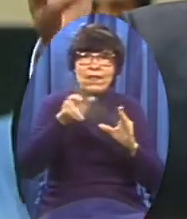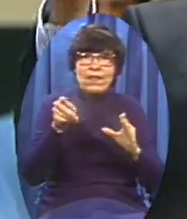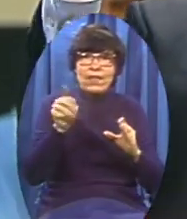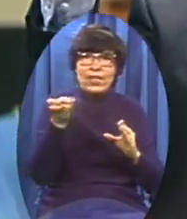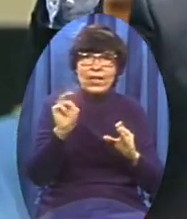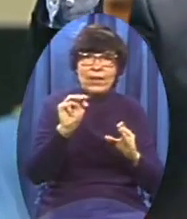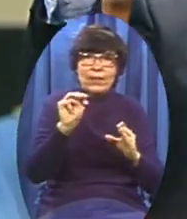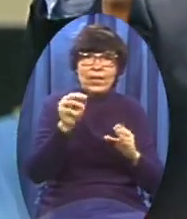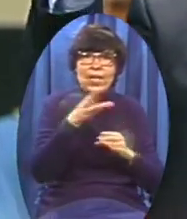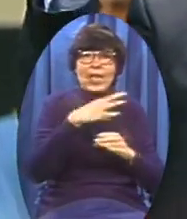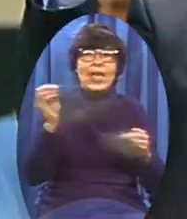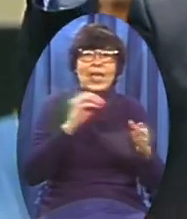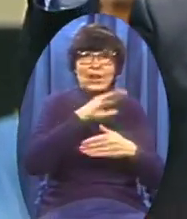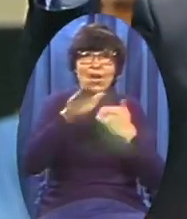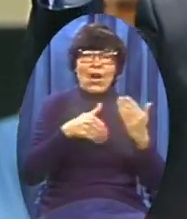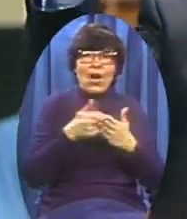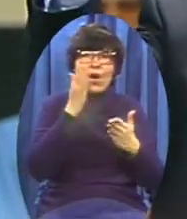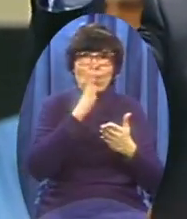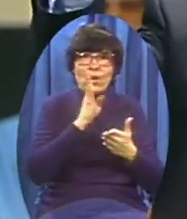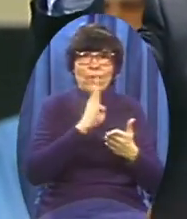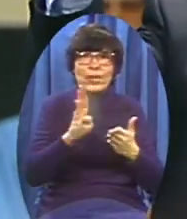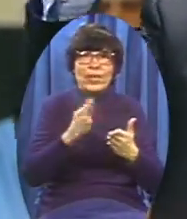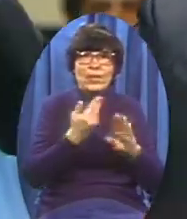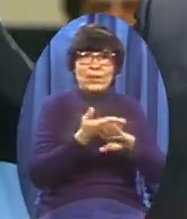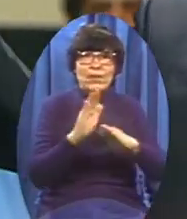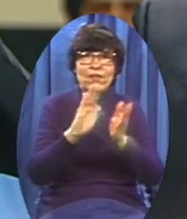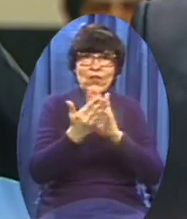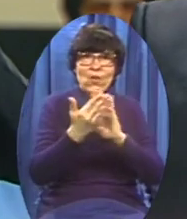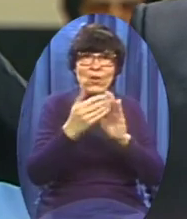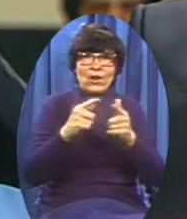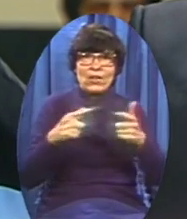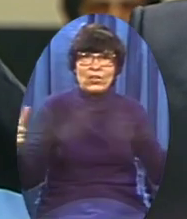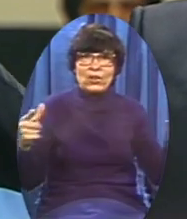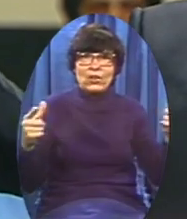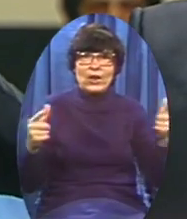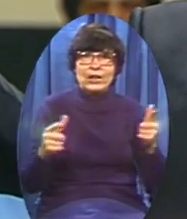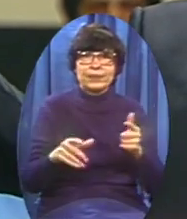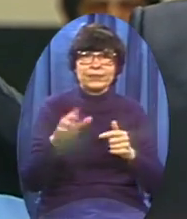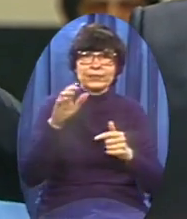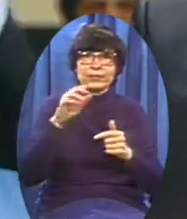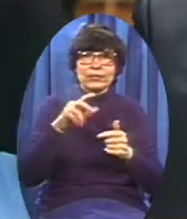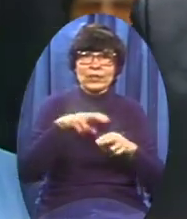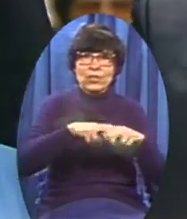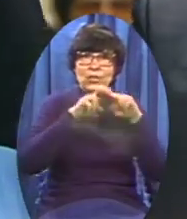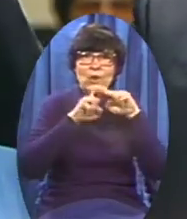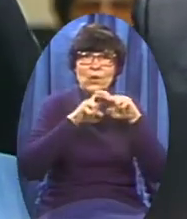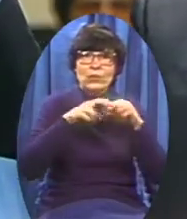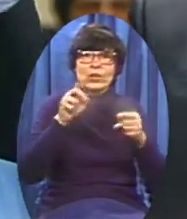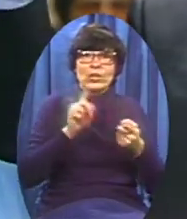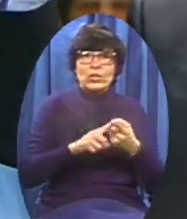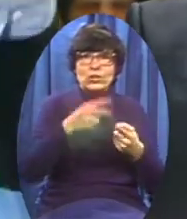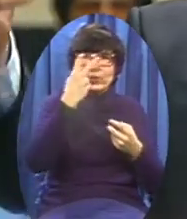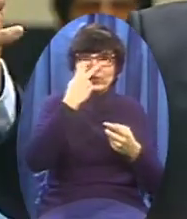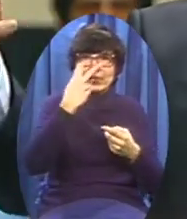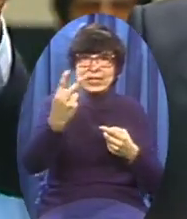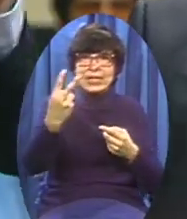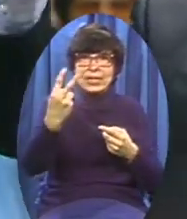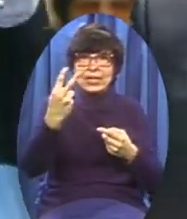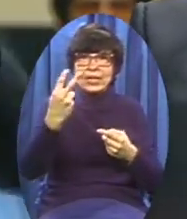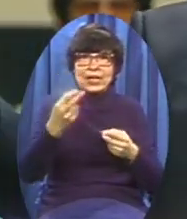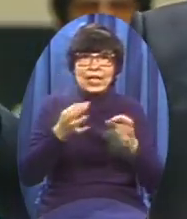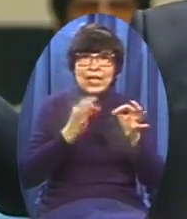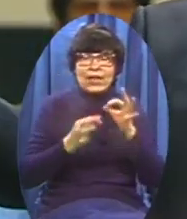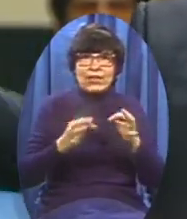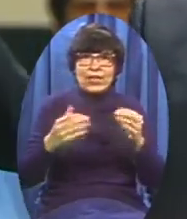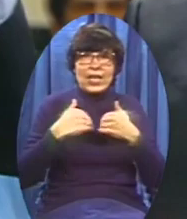brought up before the great white throne judgment, not to see if they've got a second chance, not to see if now after being in hell for all of these